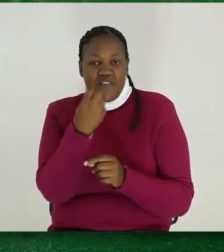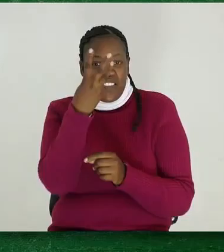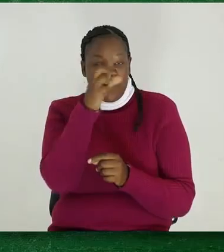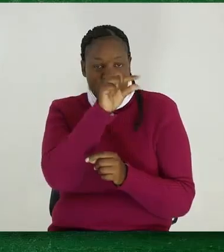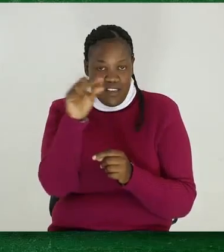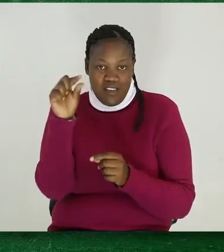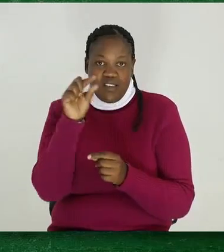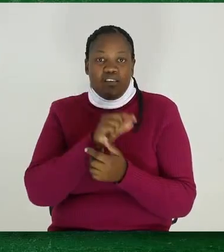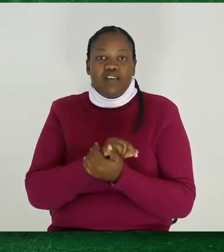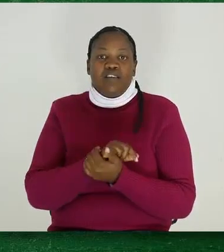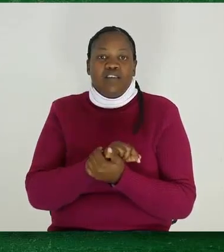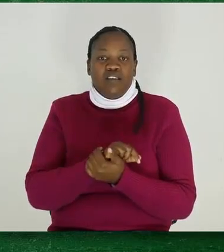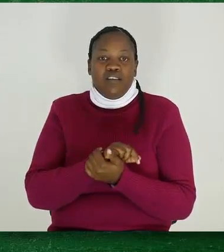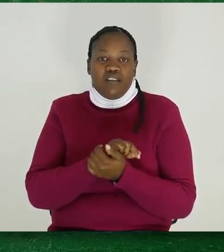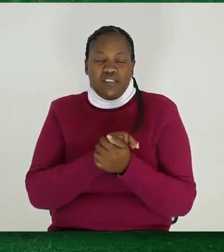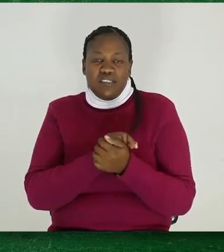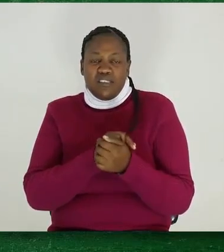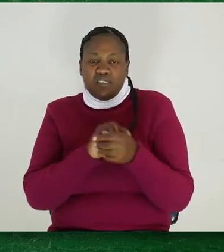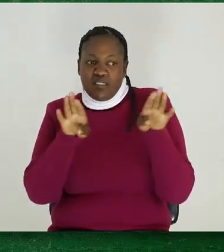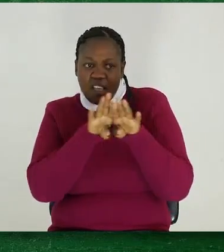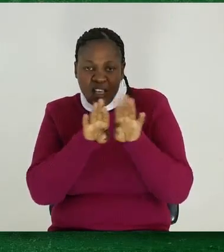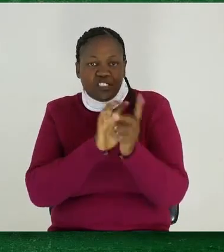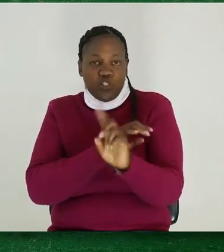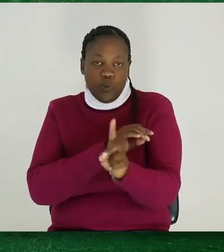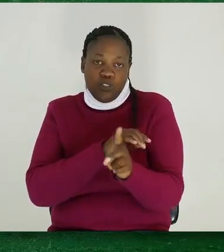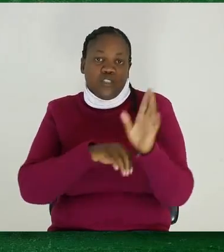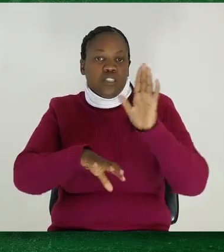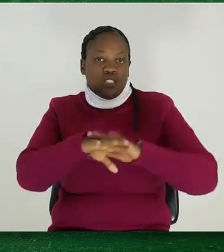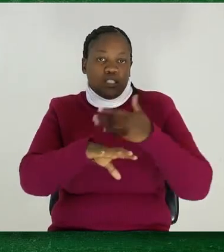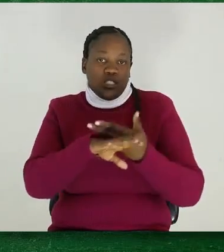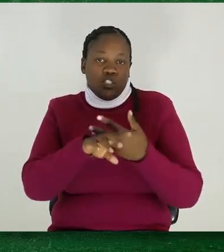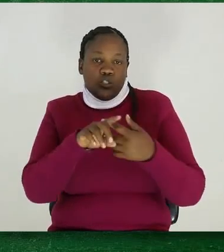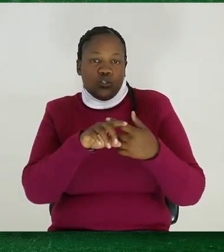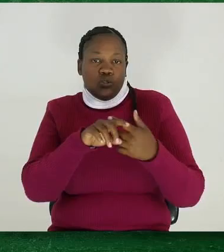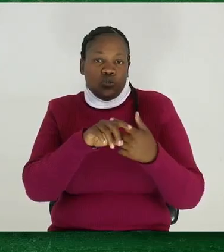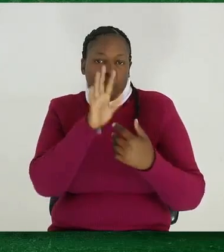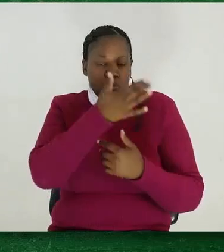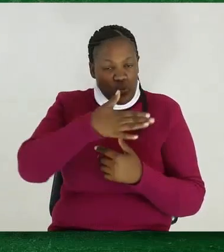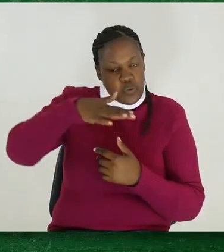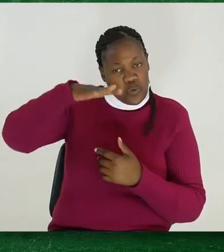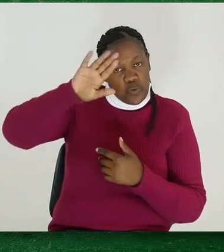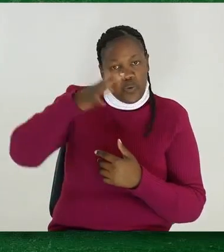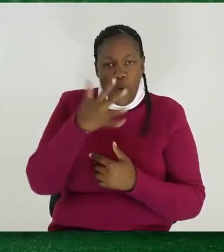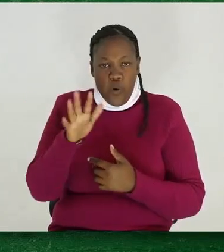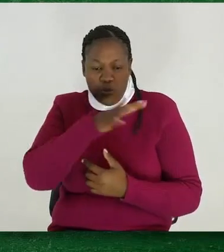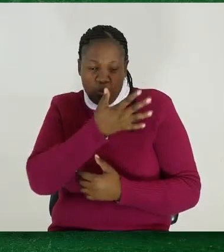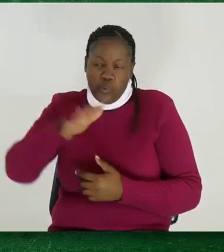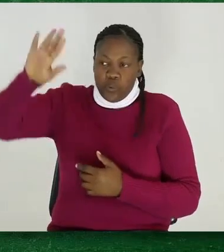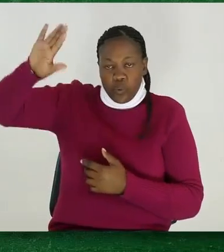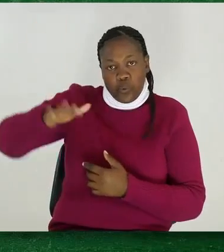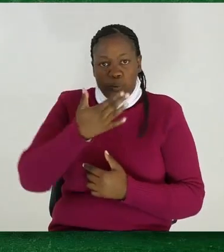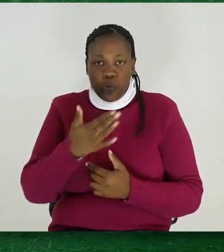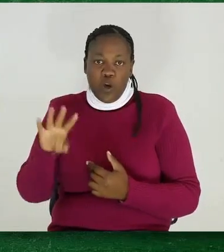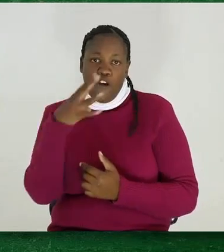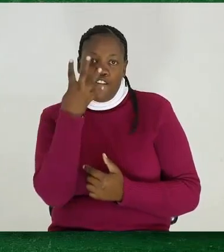Now, the fourth line, we have 4 words, which in another way describes what it does. For example, how people respond to it.